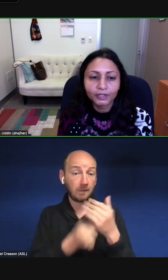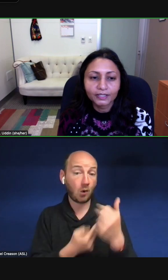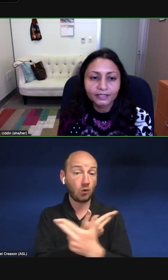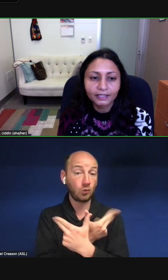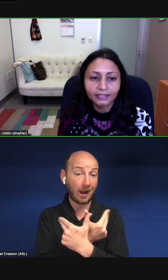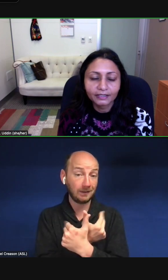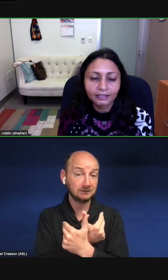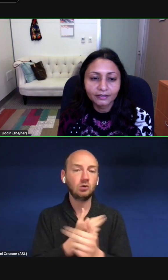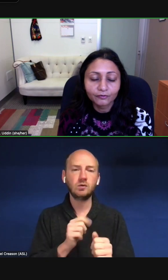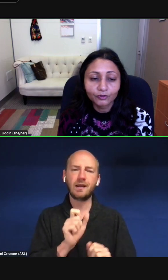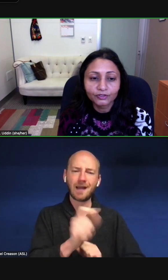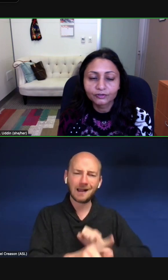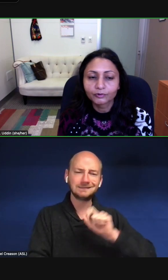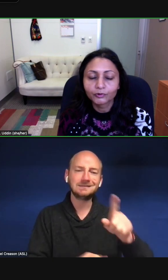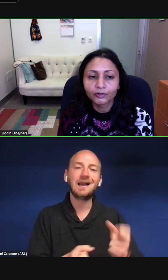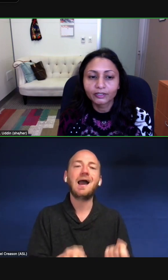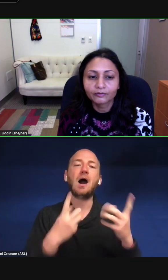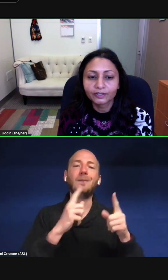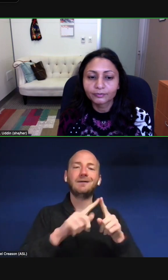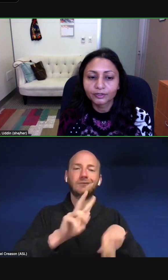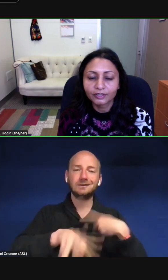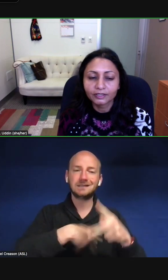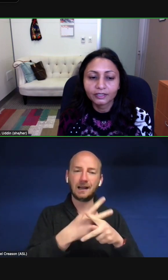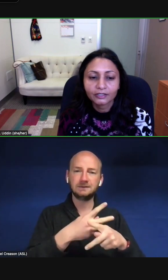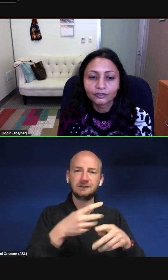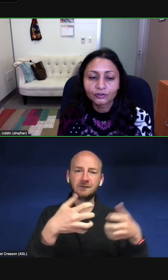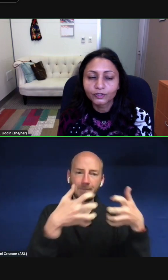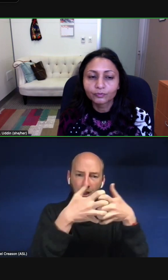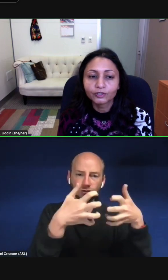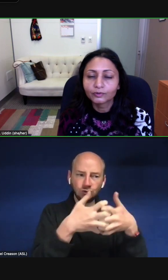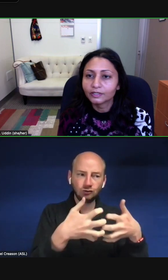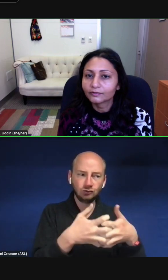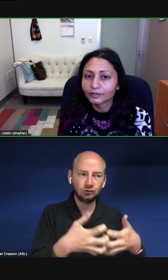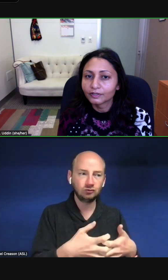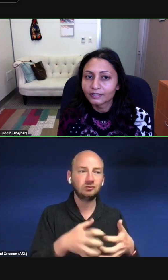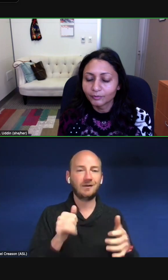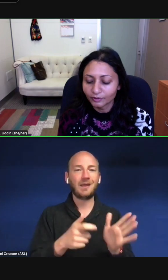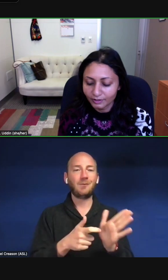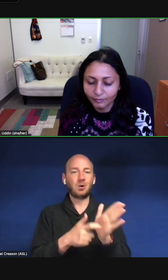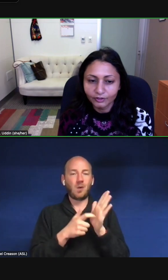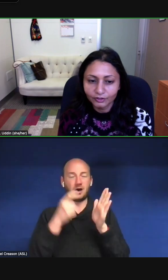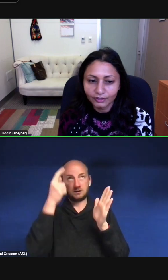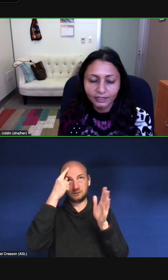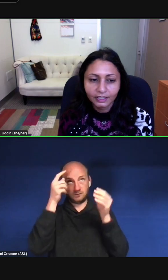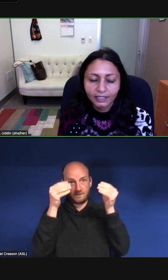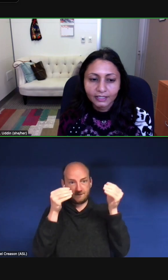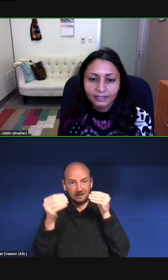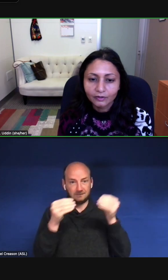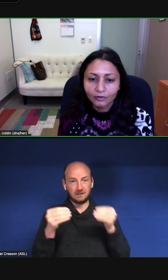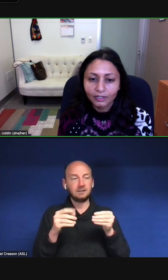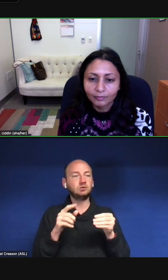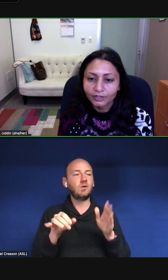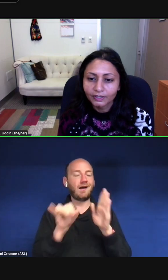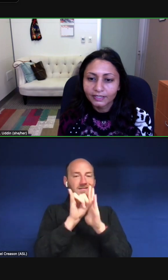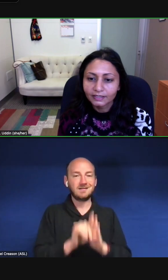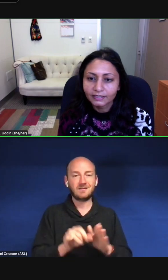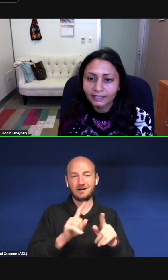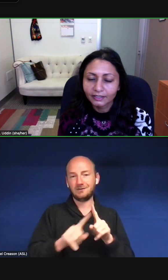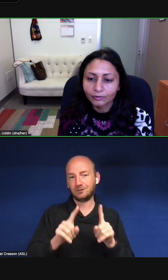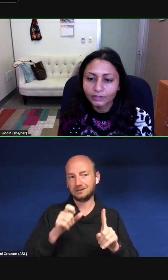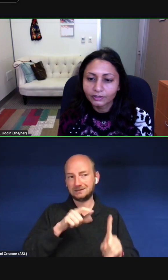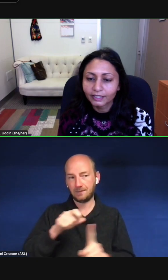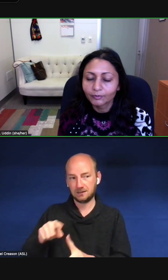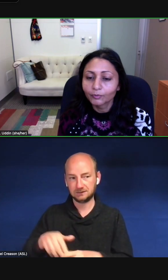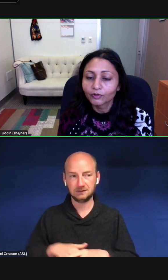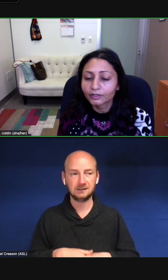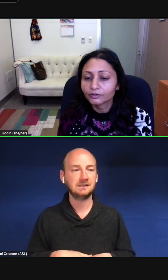of groupings. And of course, this would require flexibility to switch between different stimulus dimensions. So putting this in the